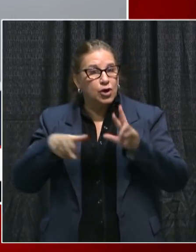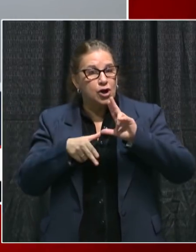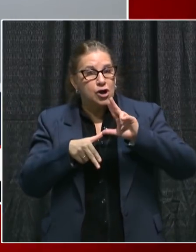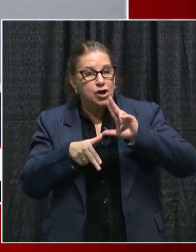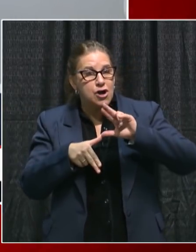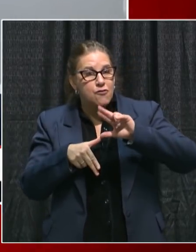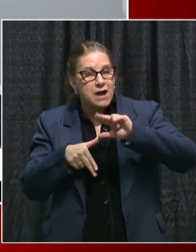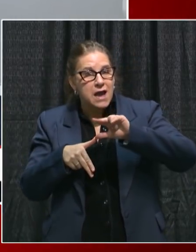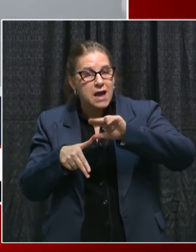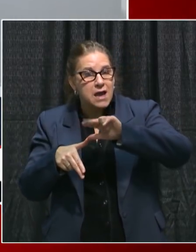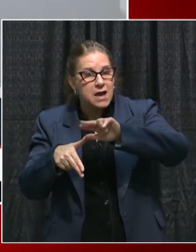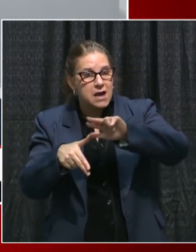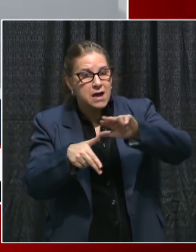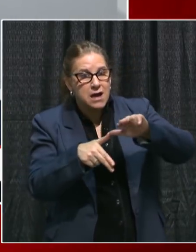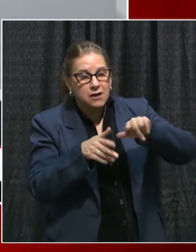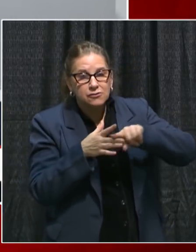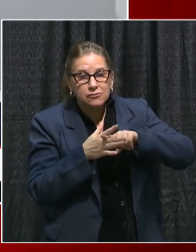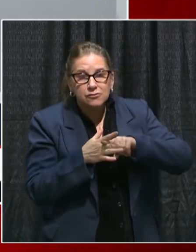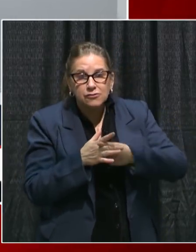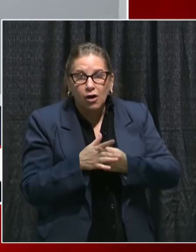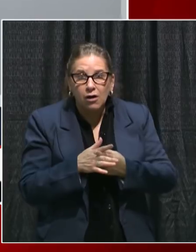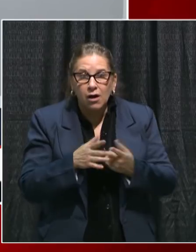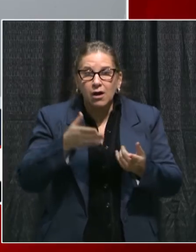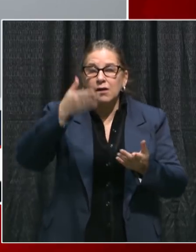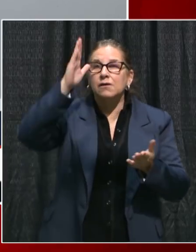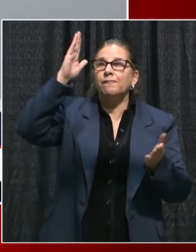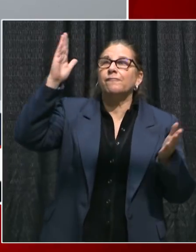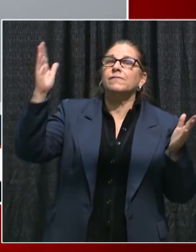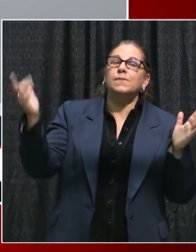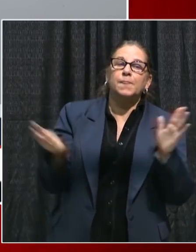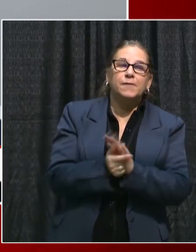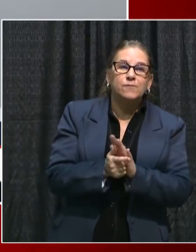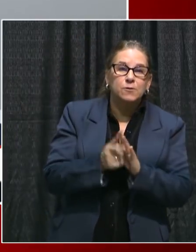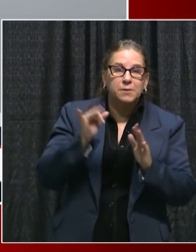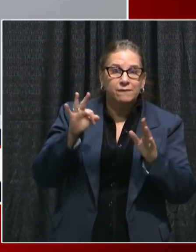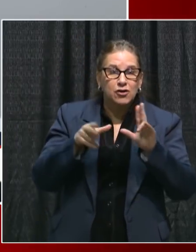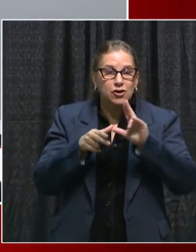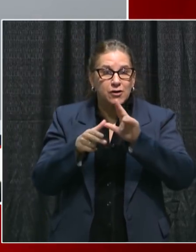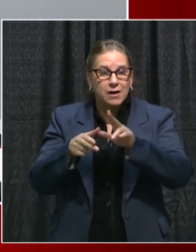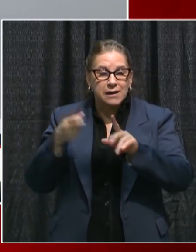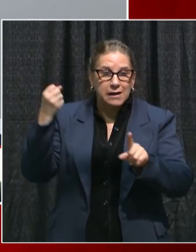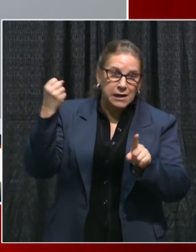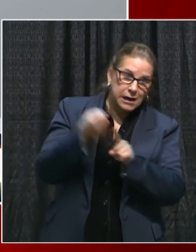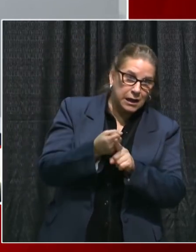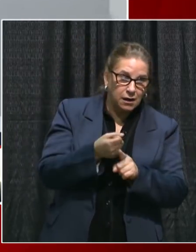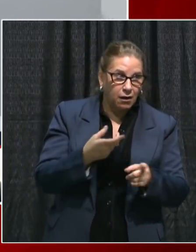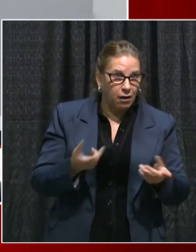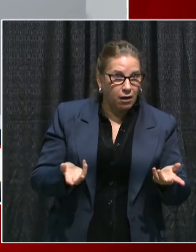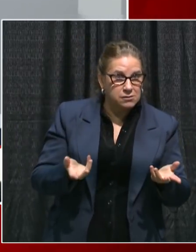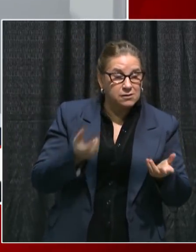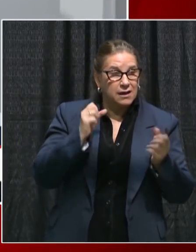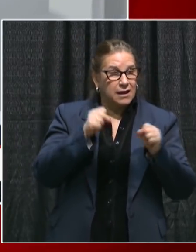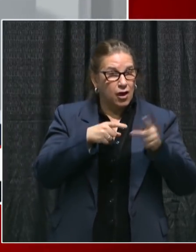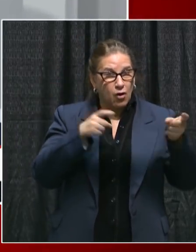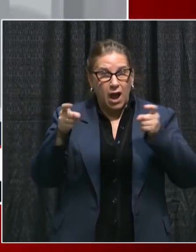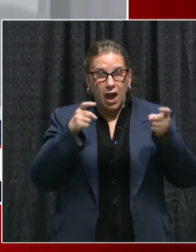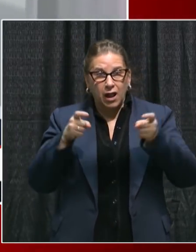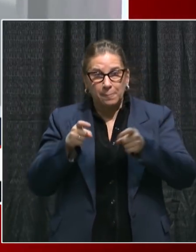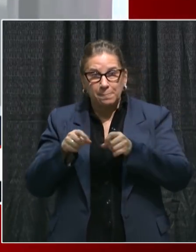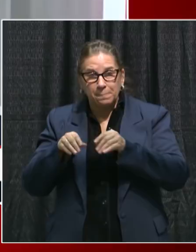handle what's going on with COVID and a potential hurricane? Well, thanks for that good news